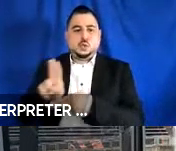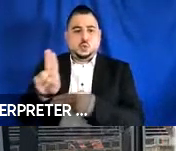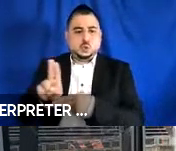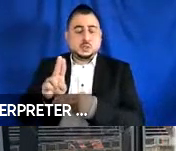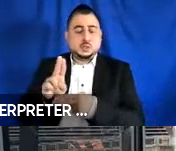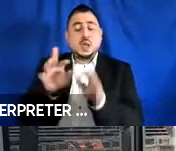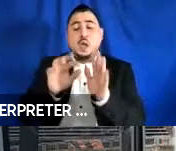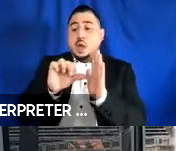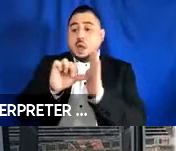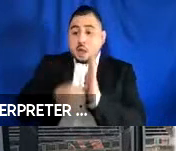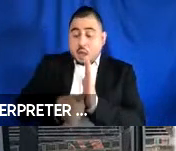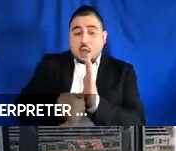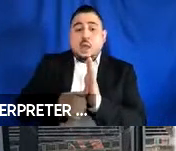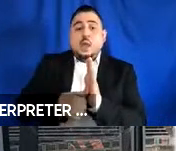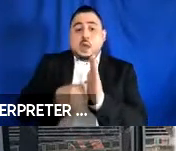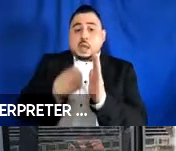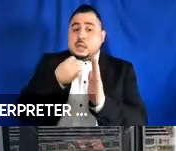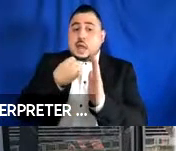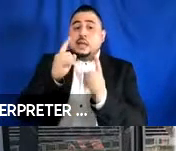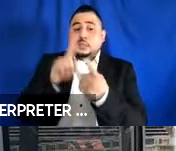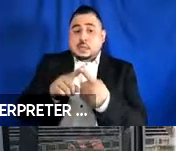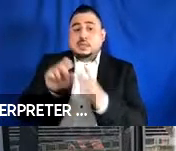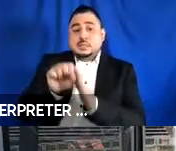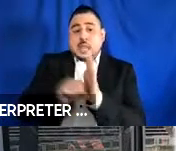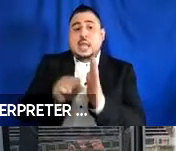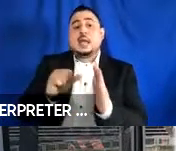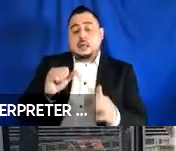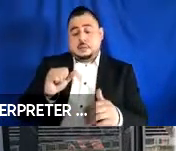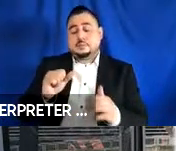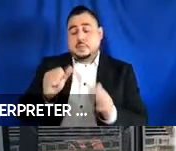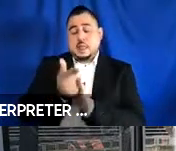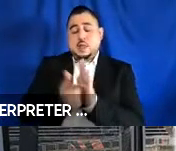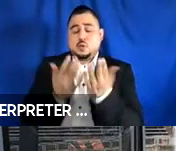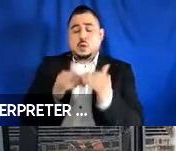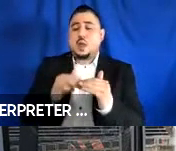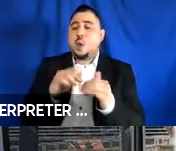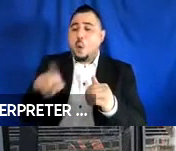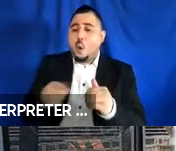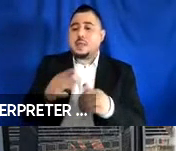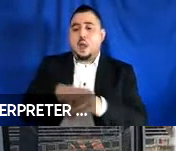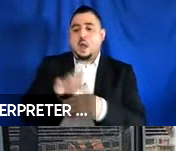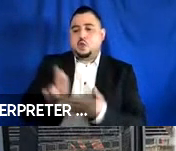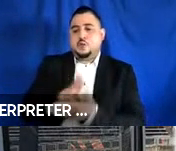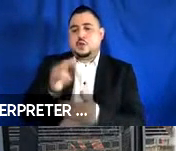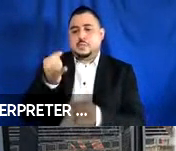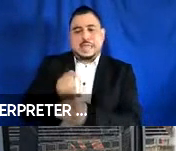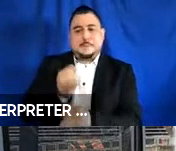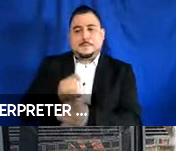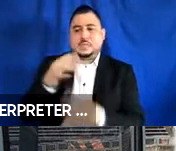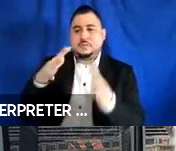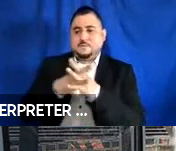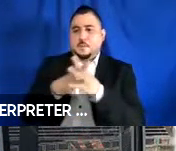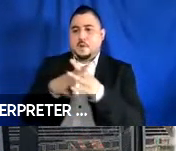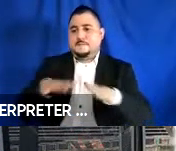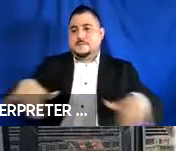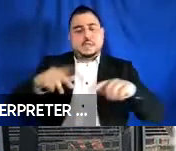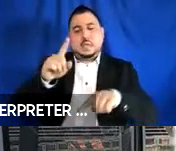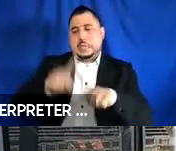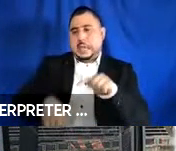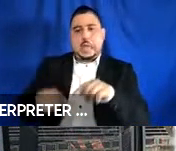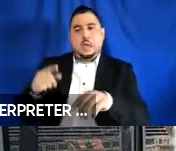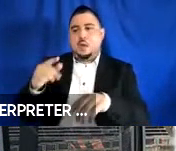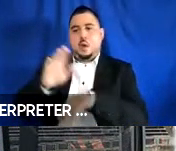want to point out that due to the state legal restrictions, the vehicle was limited to operating on the Princeton University campus football field instead of on